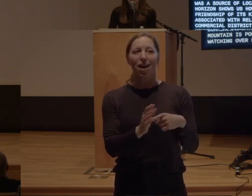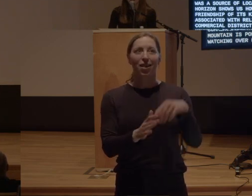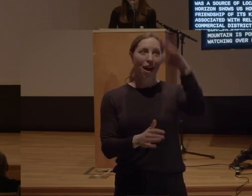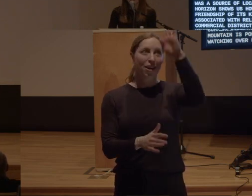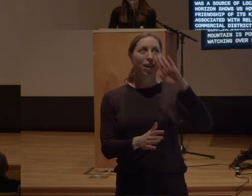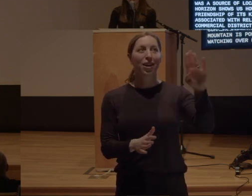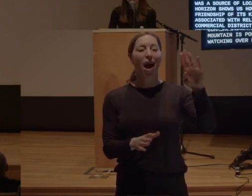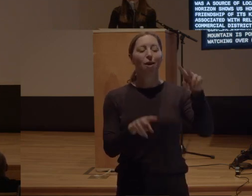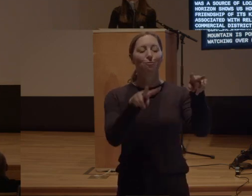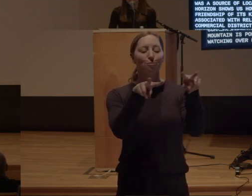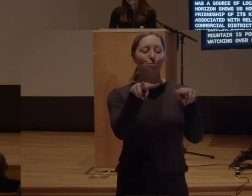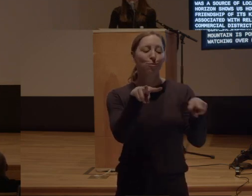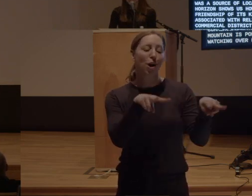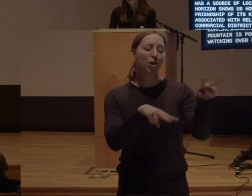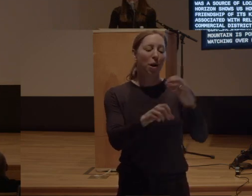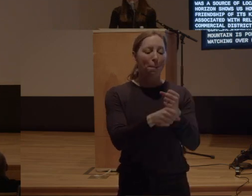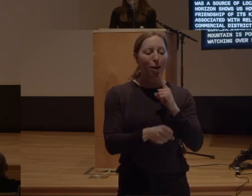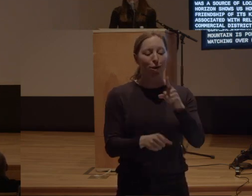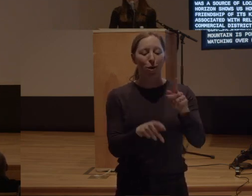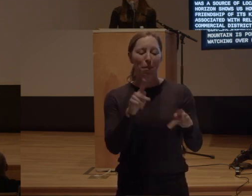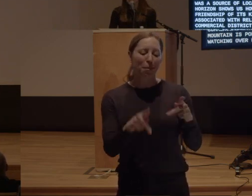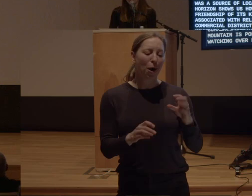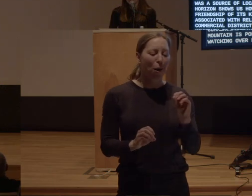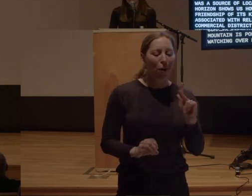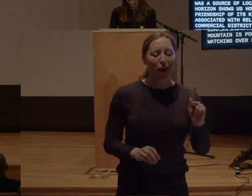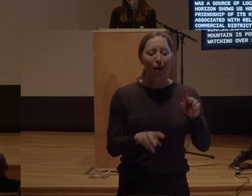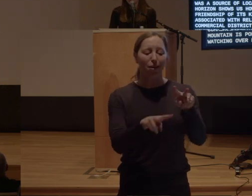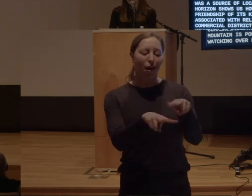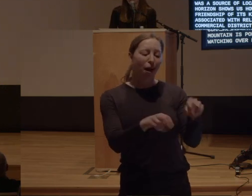life in the city below.